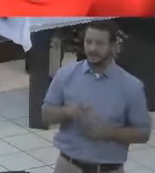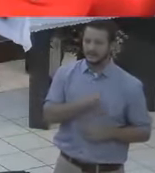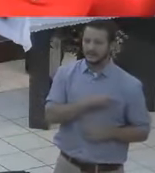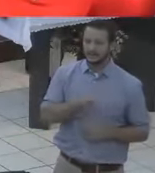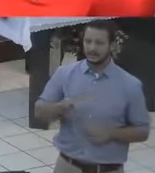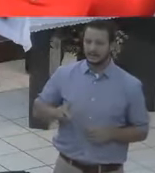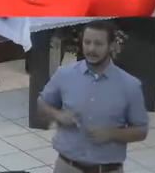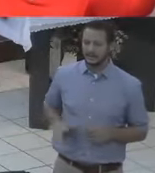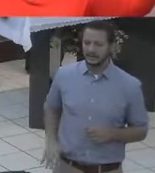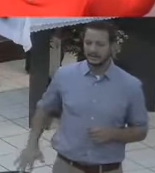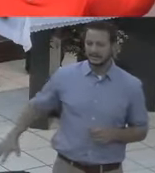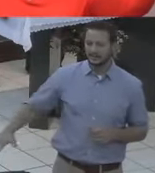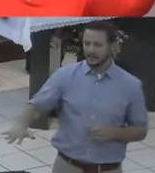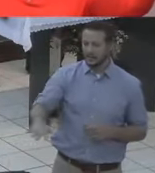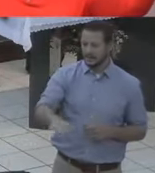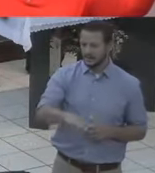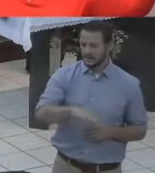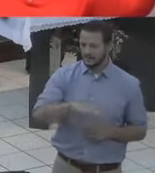the